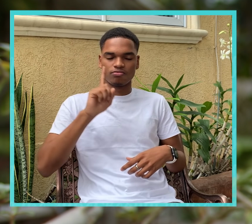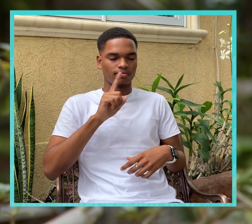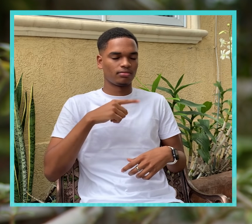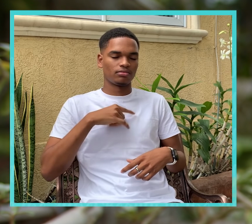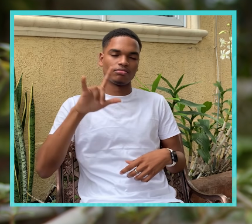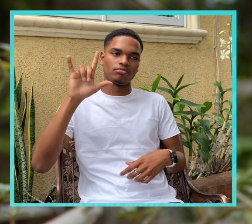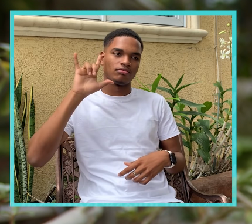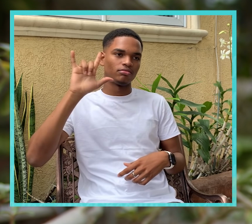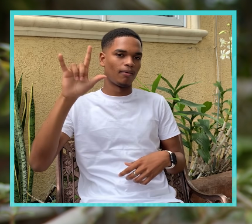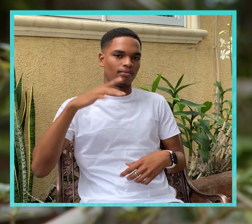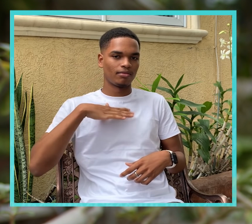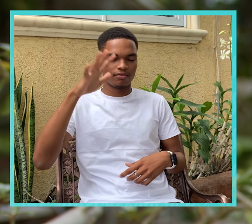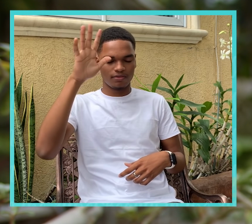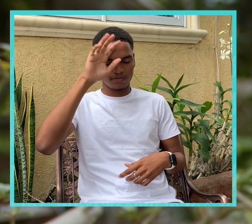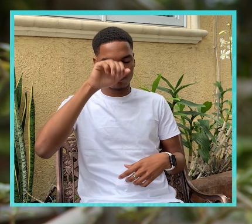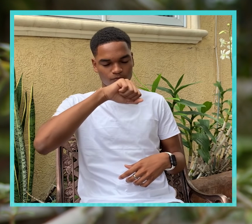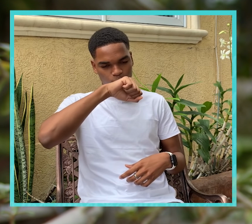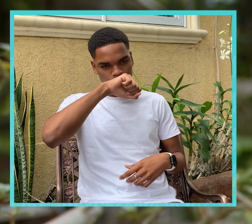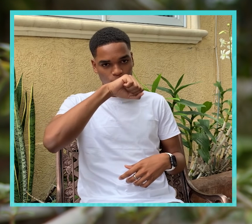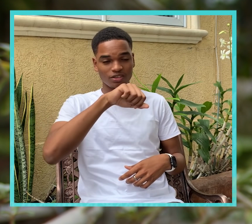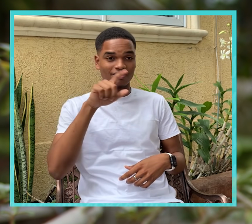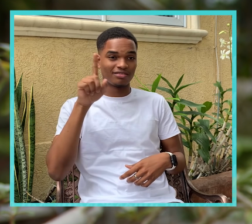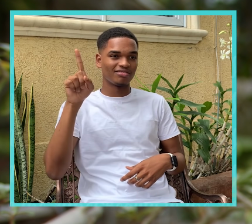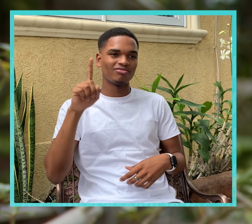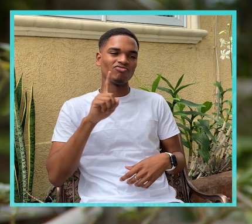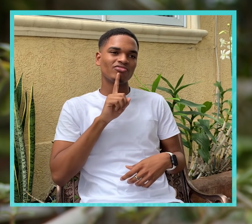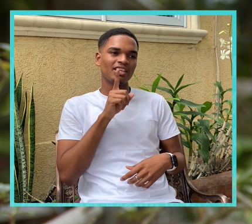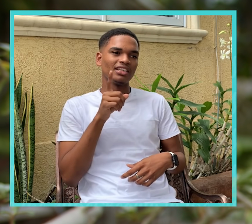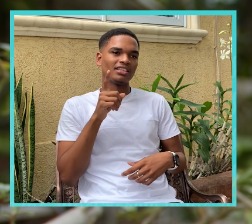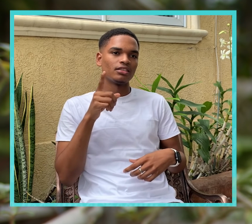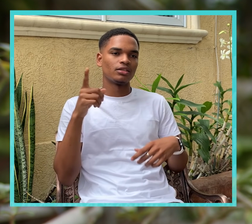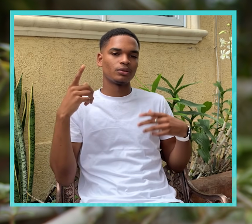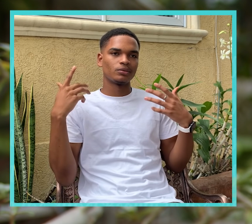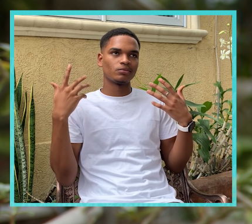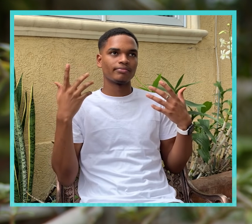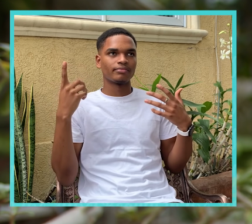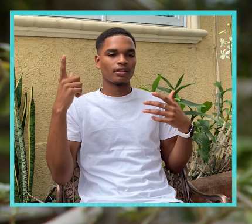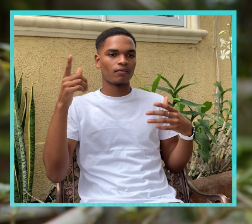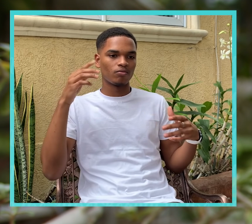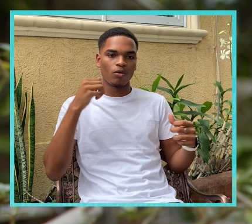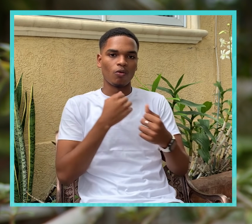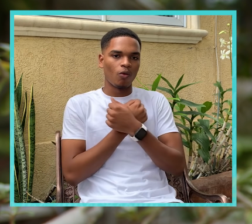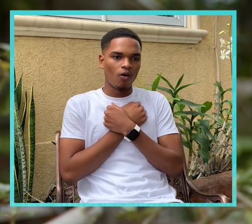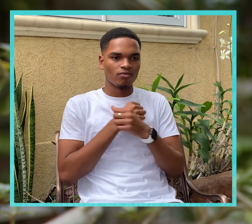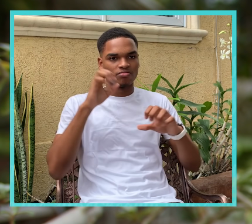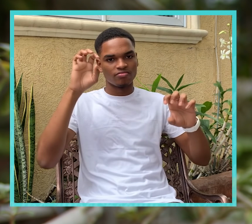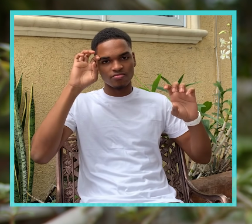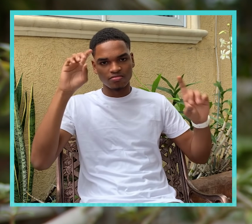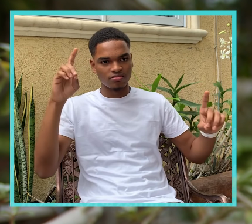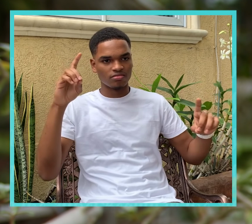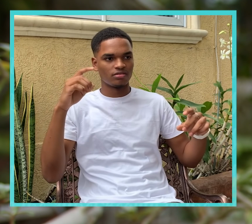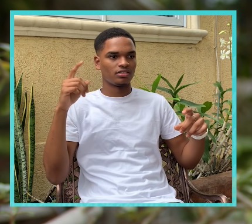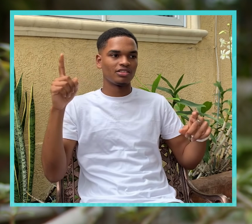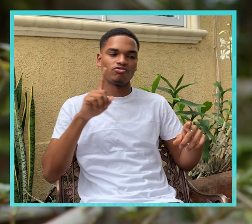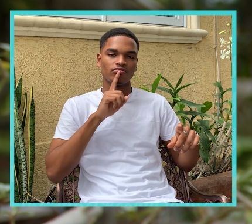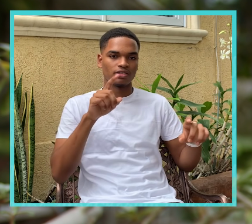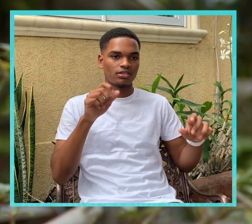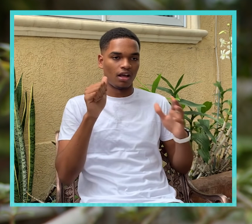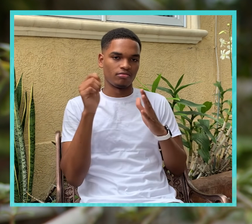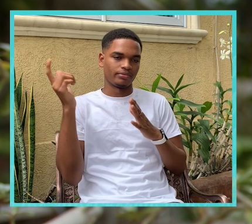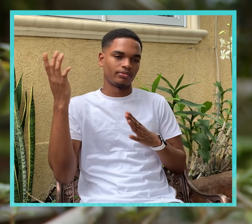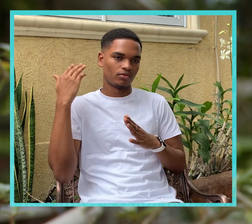to death. God no. Um, he's a very academic driven, very hands on. He was, he's an